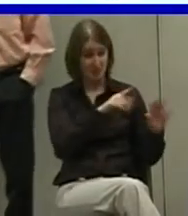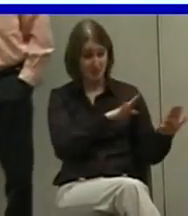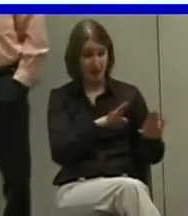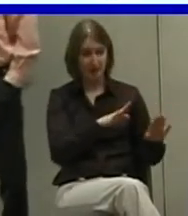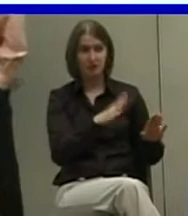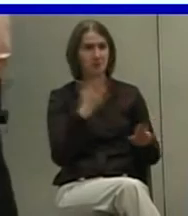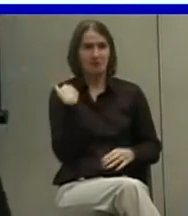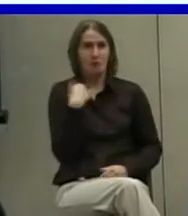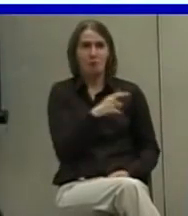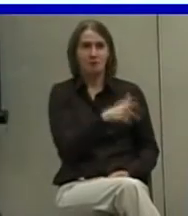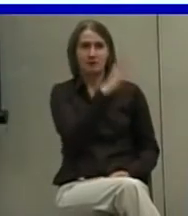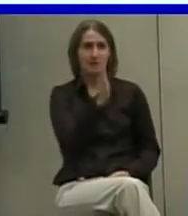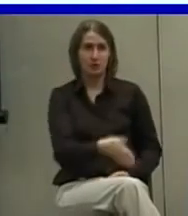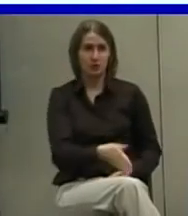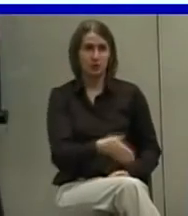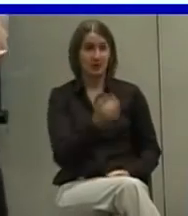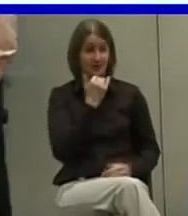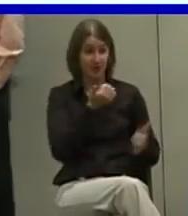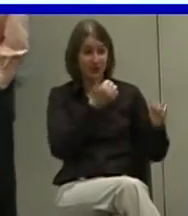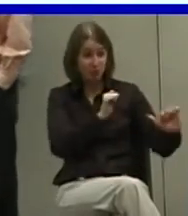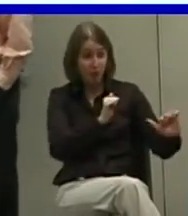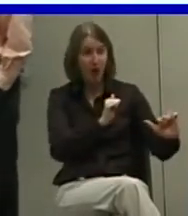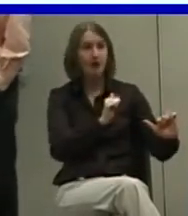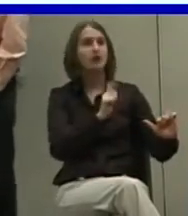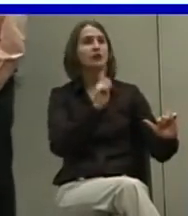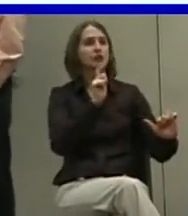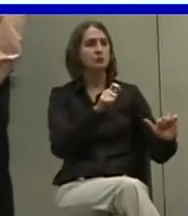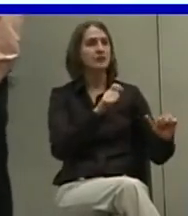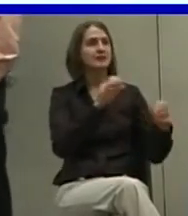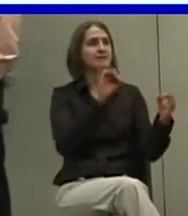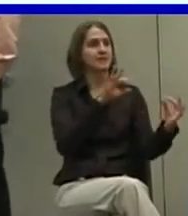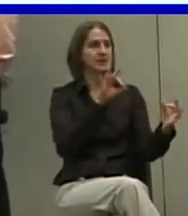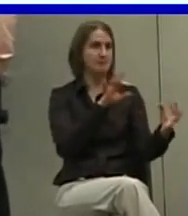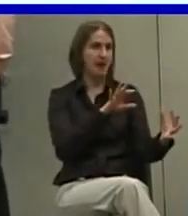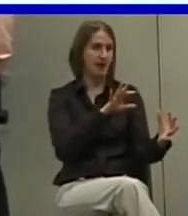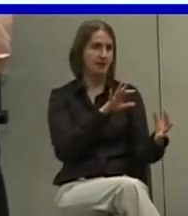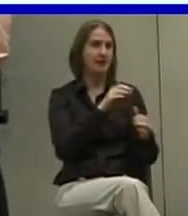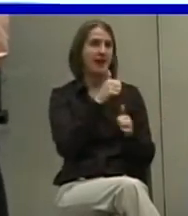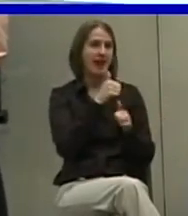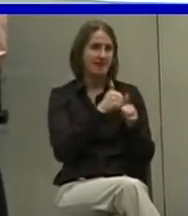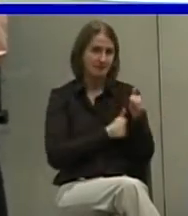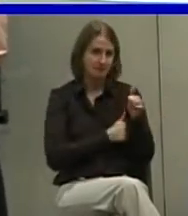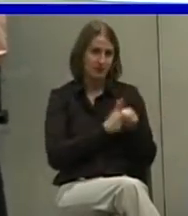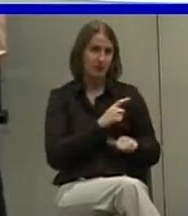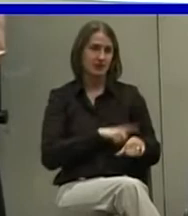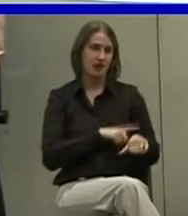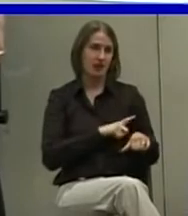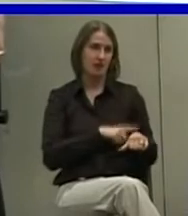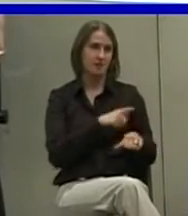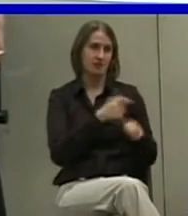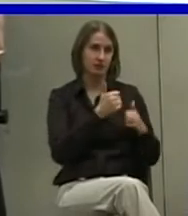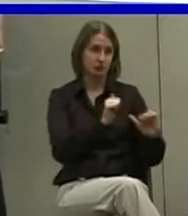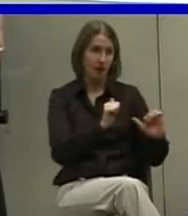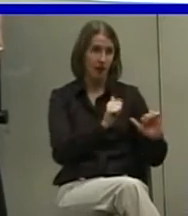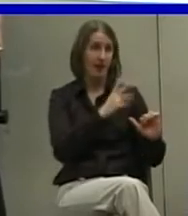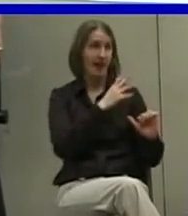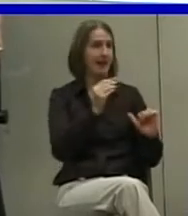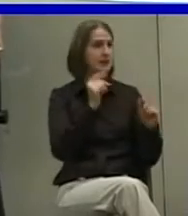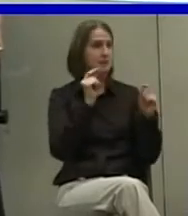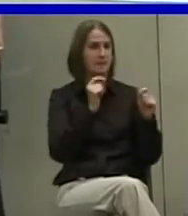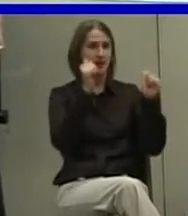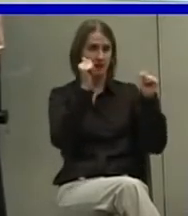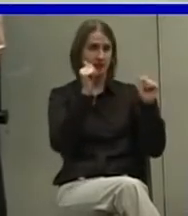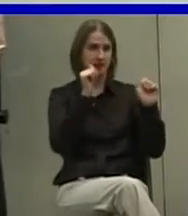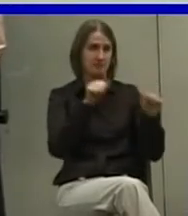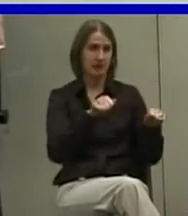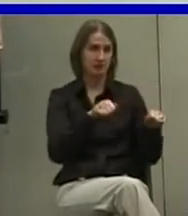before, when they try it, you must give them feedback every single time and as immediately as